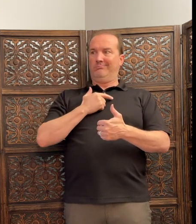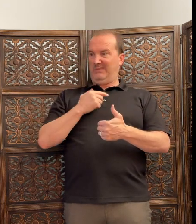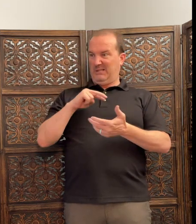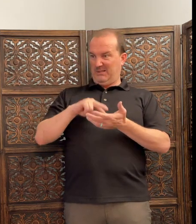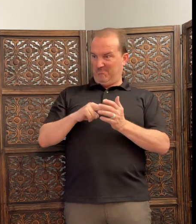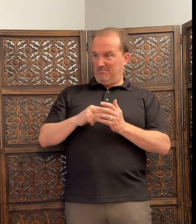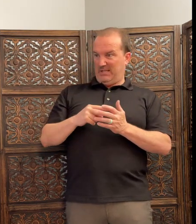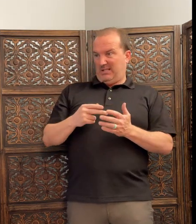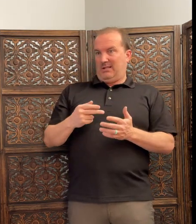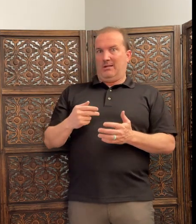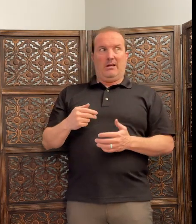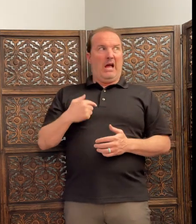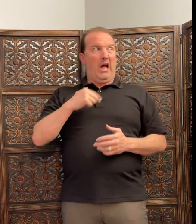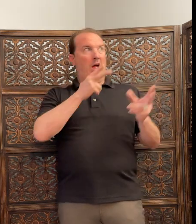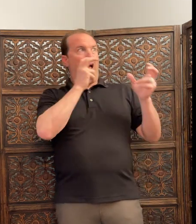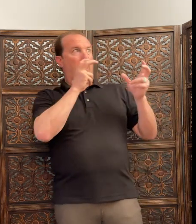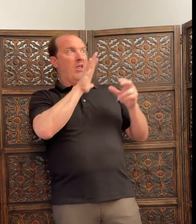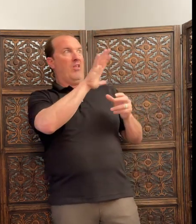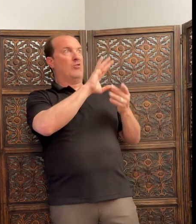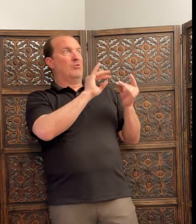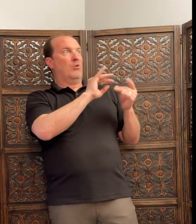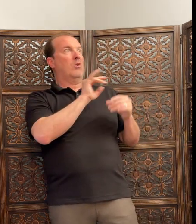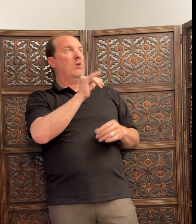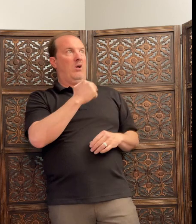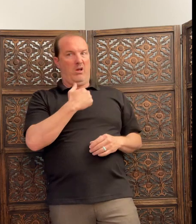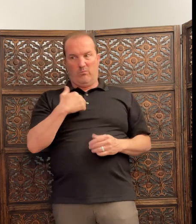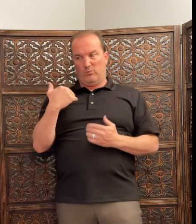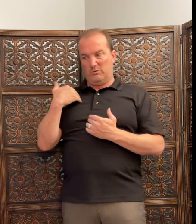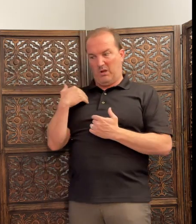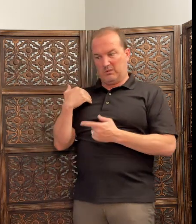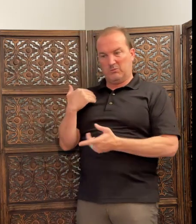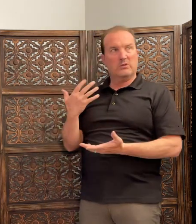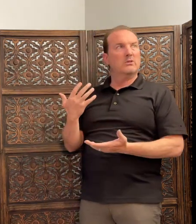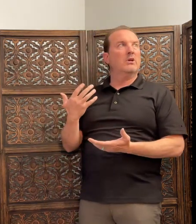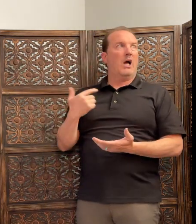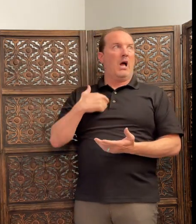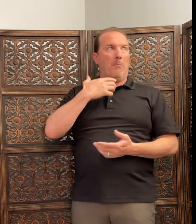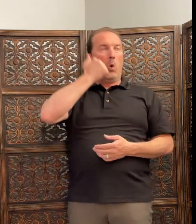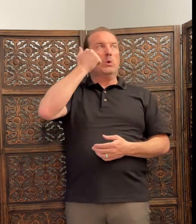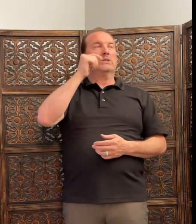Well, you would probably believe that you are responsible for your little siblings. In fact, you would